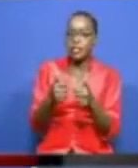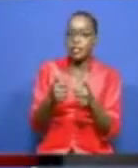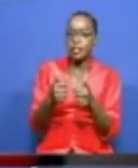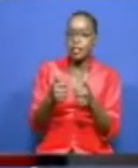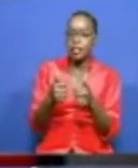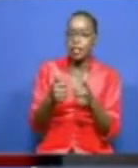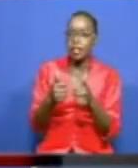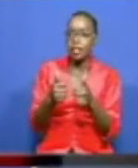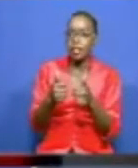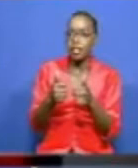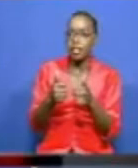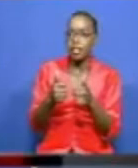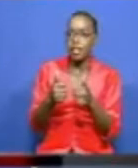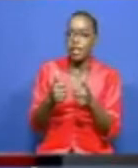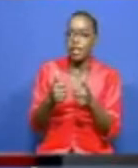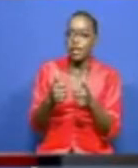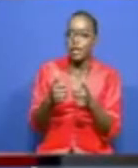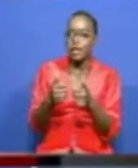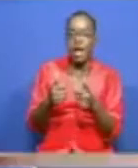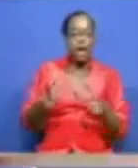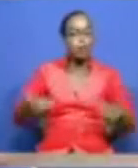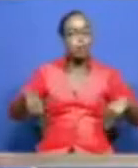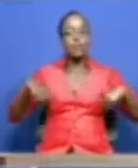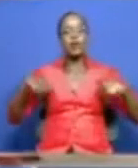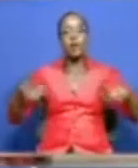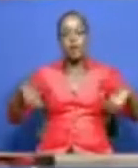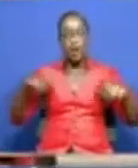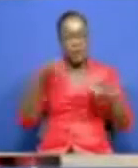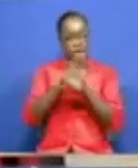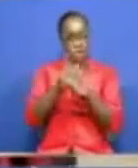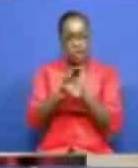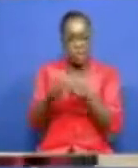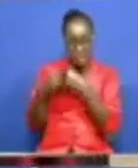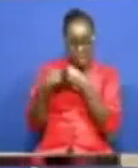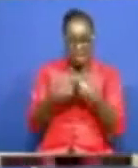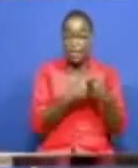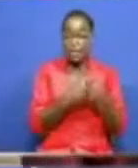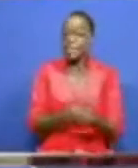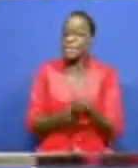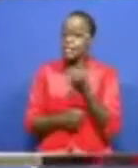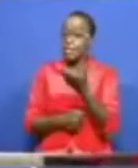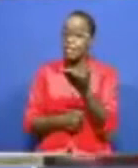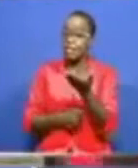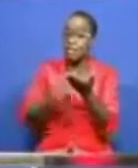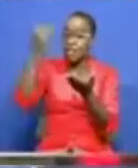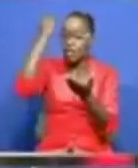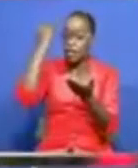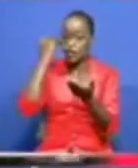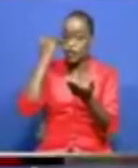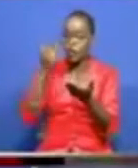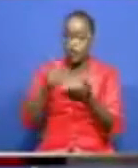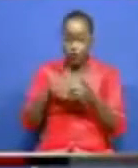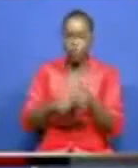I draw enormous pride. Alitoa changamoto kwa idara ya mahakama iendelee kuzingatia